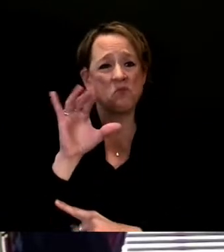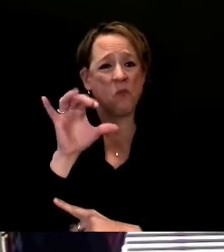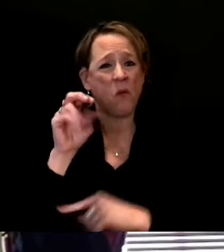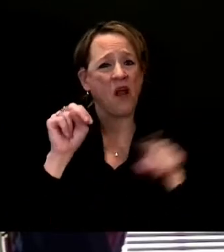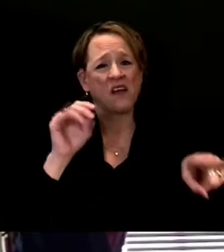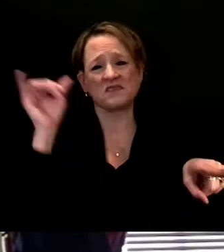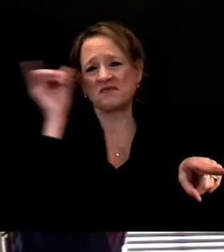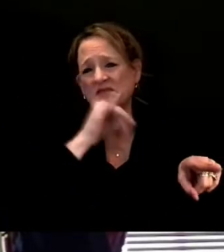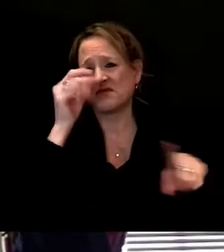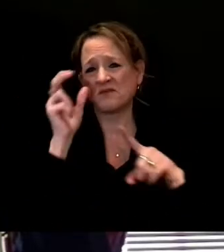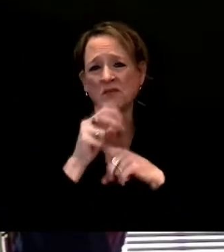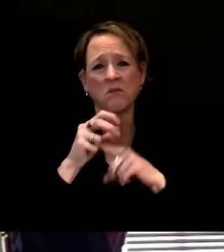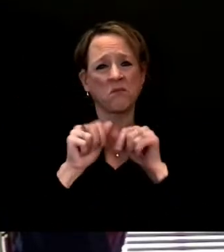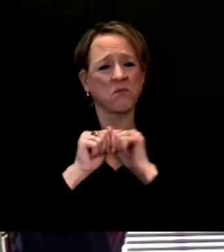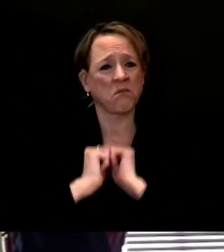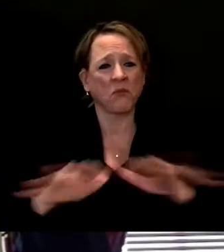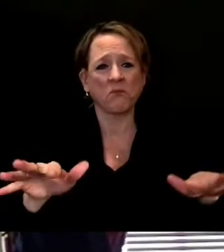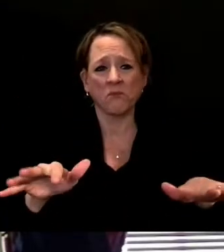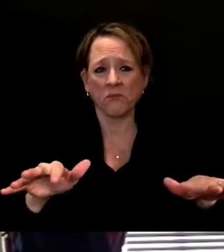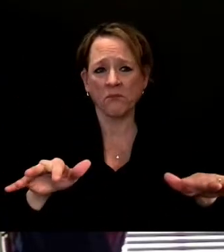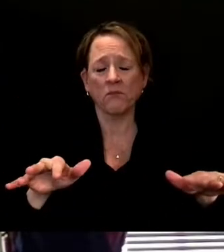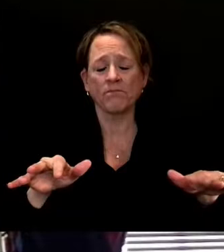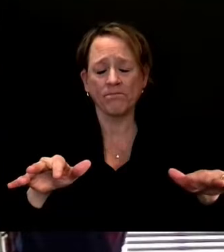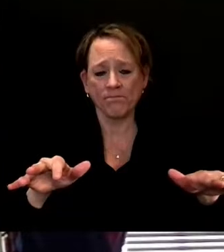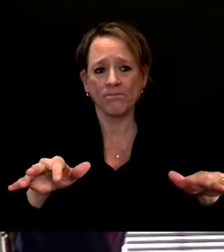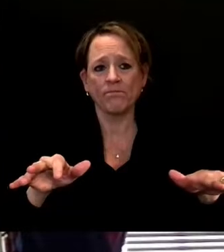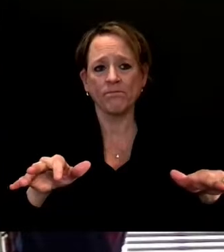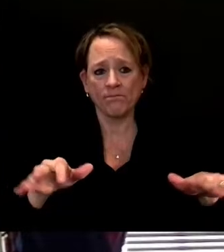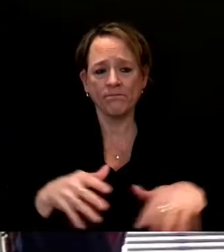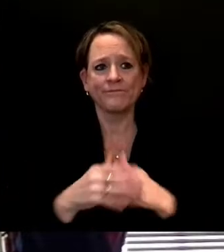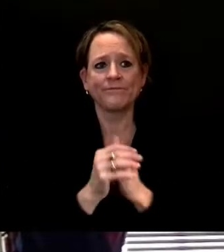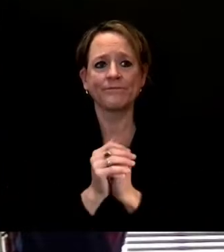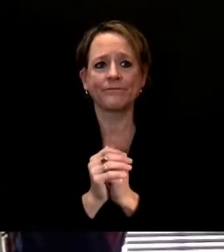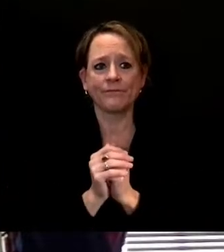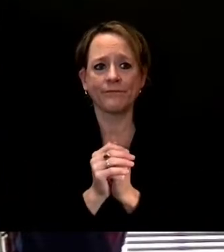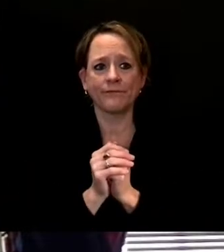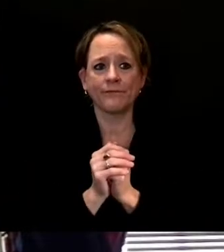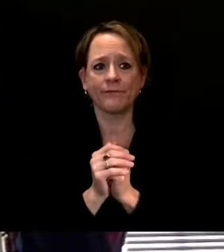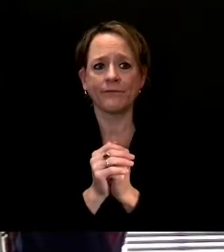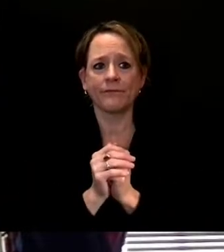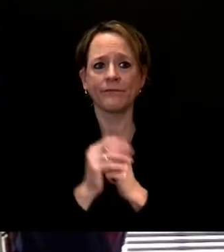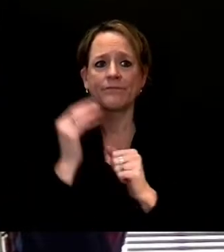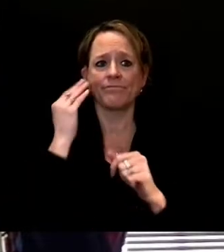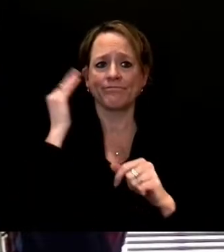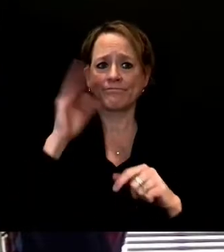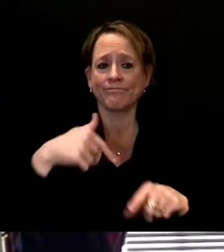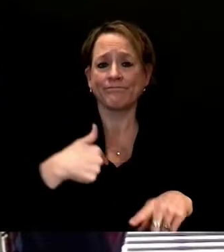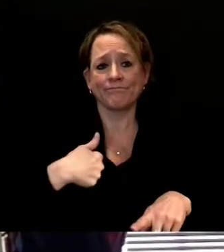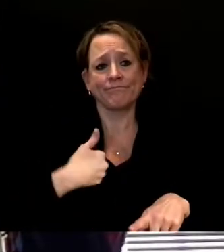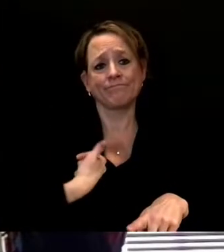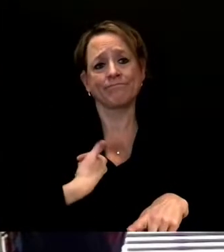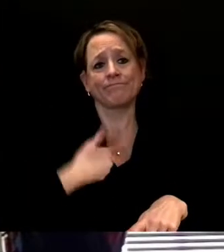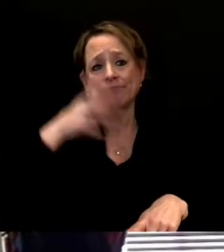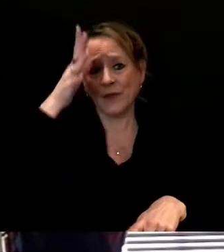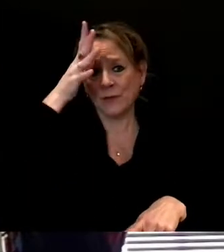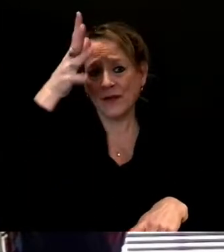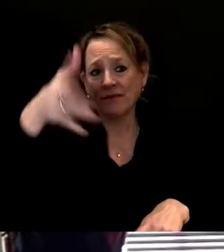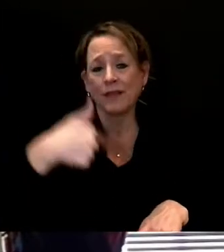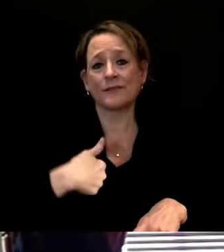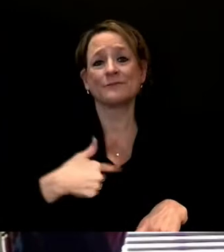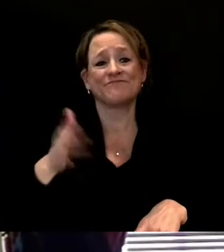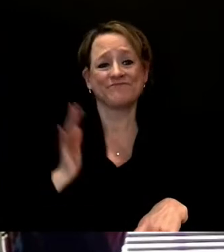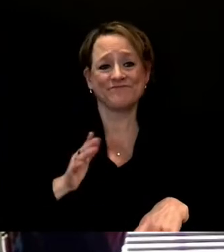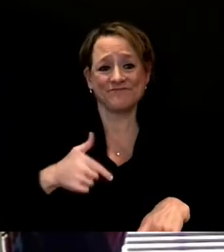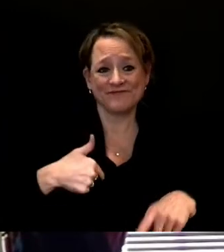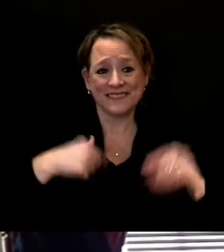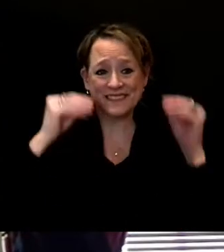a former educator and grandparent, I share your concerns. We've committed to continuing to work together with